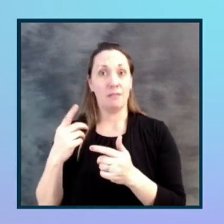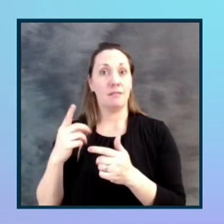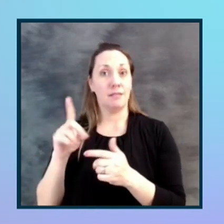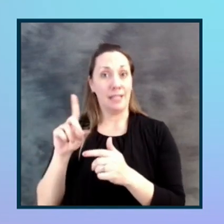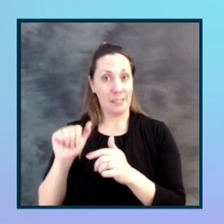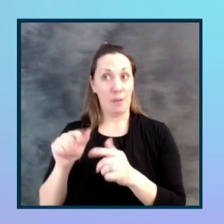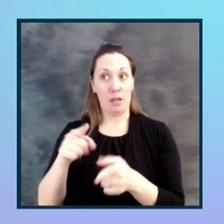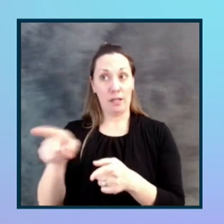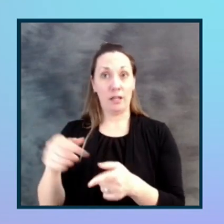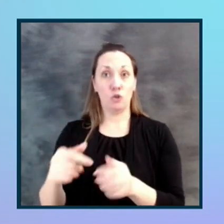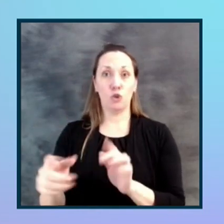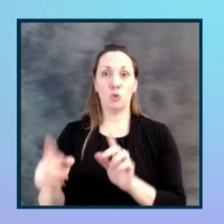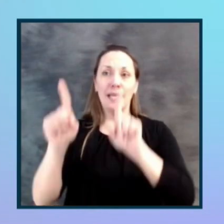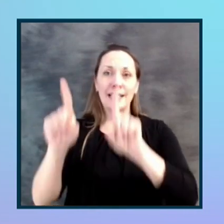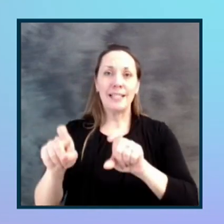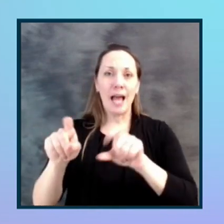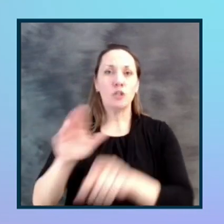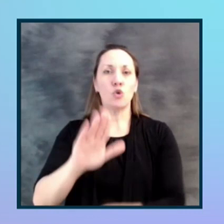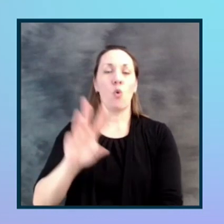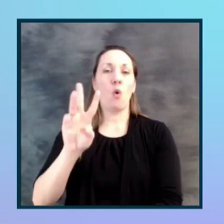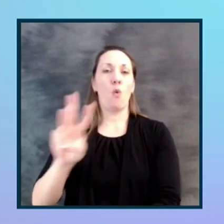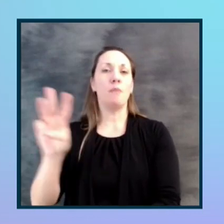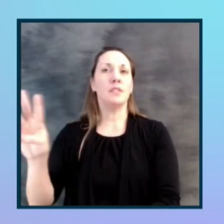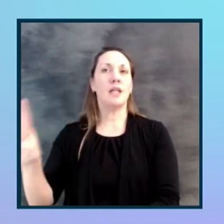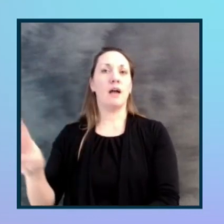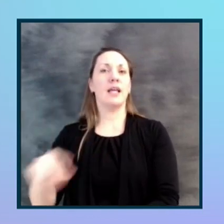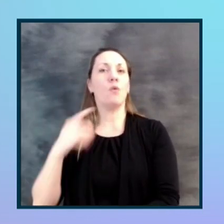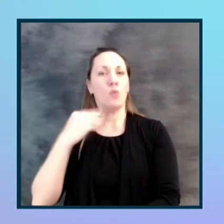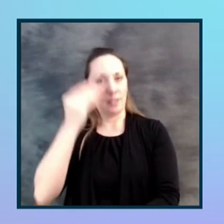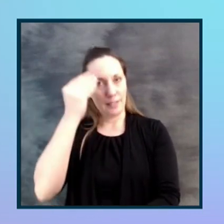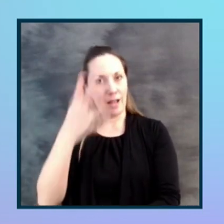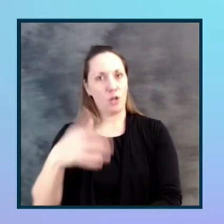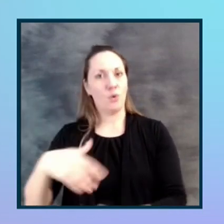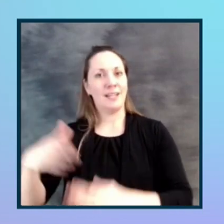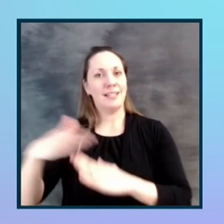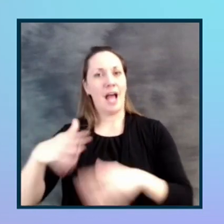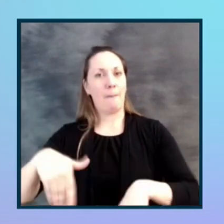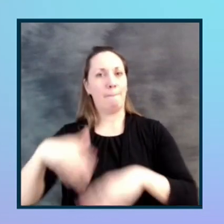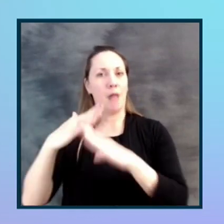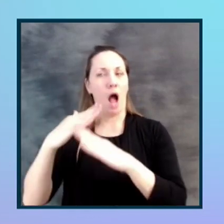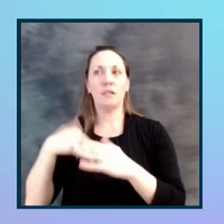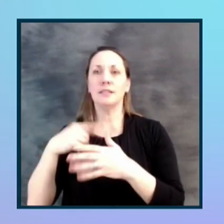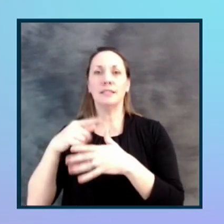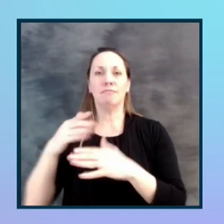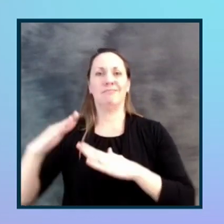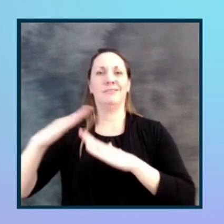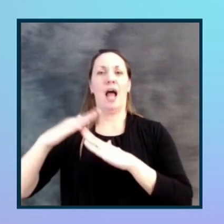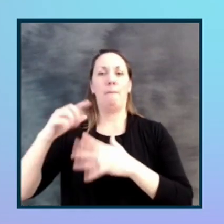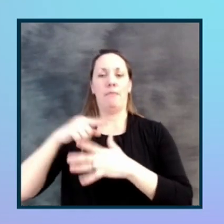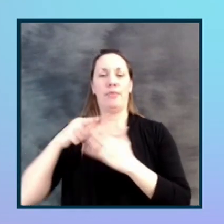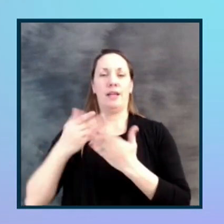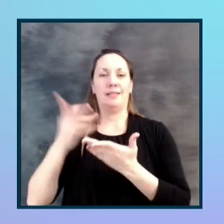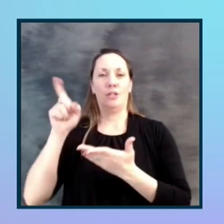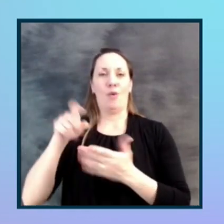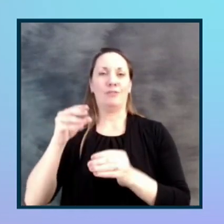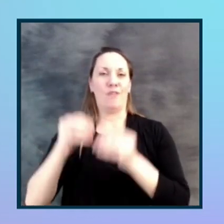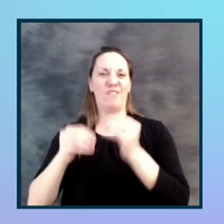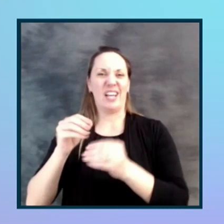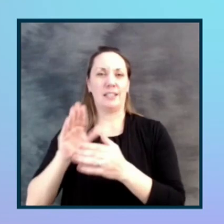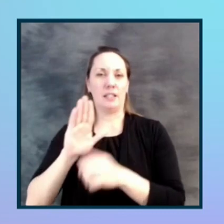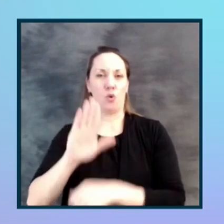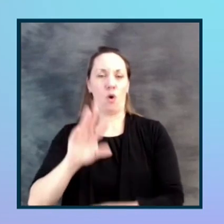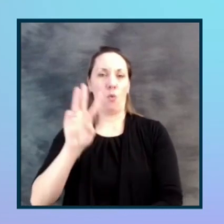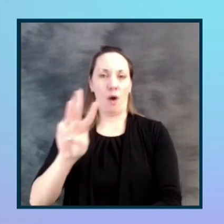website. And that's going to tell you the top blockers, the top things that needs to be fixed in your website.